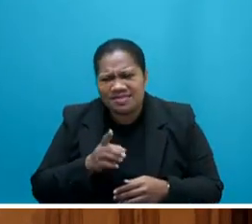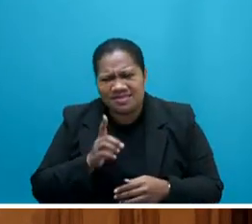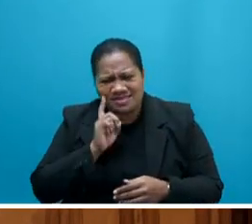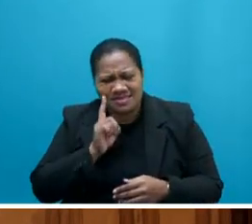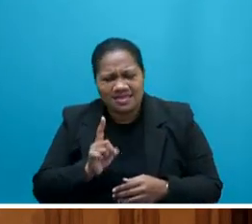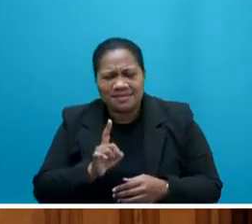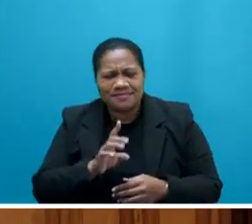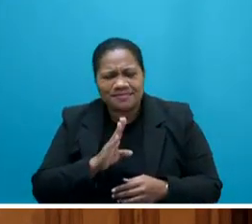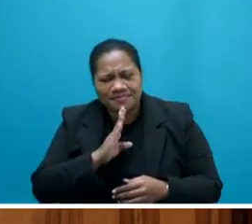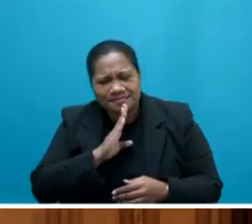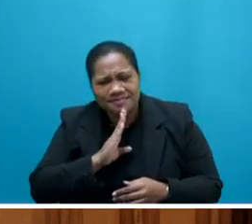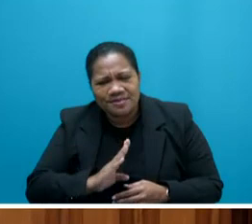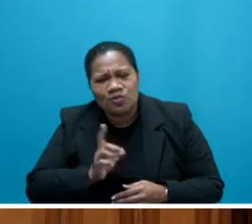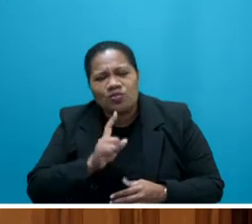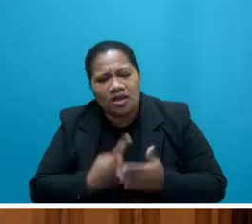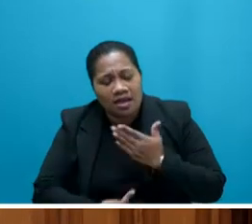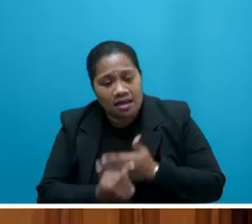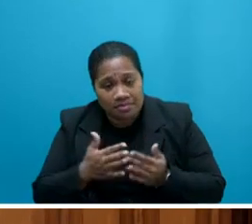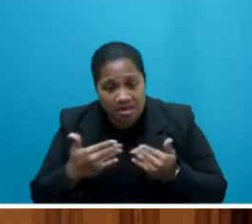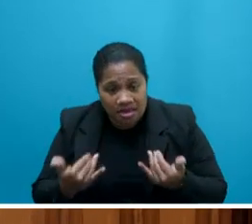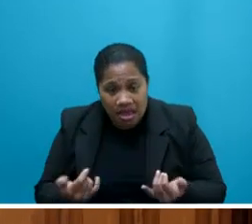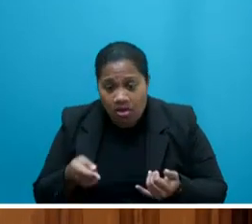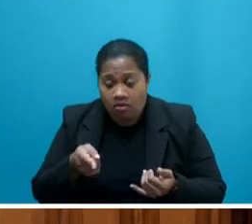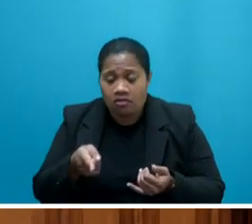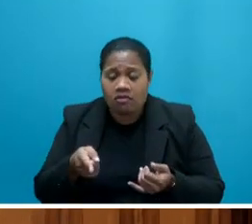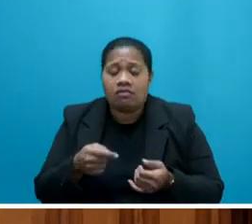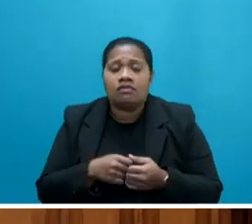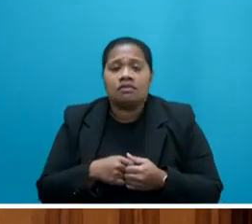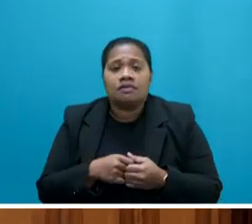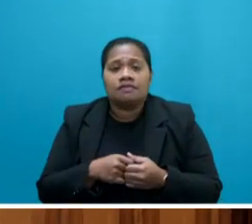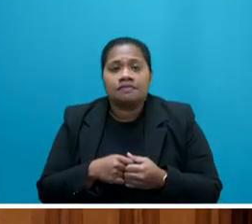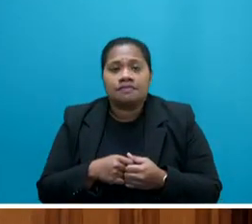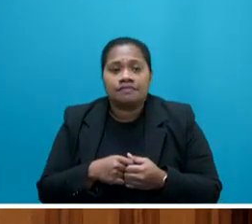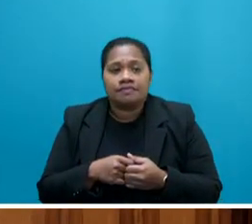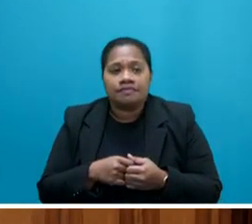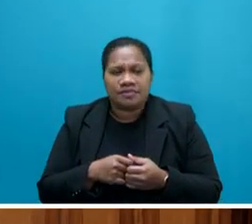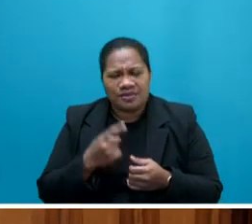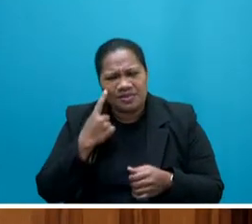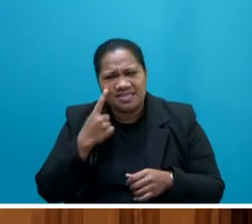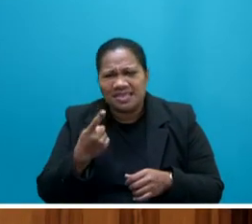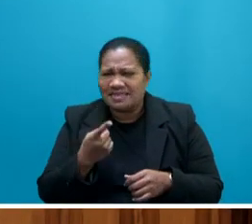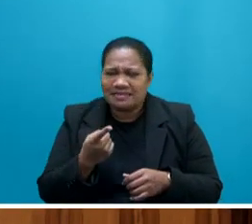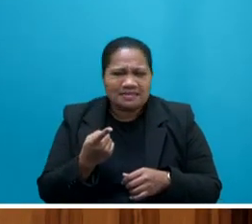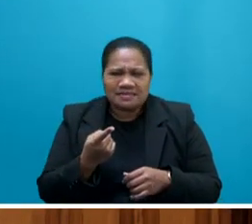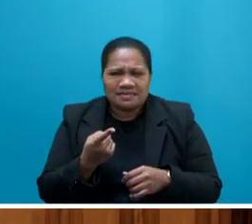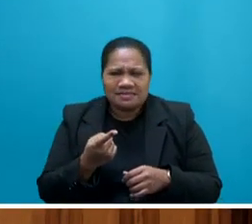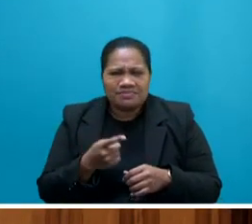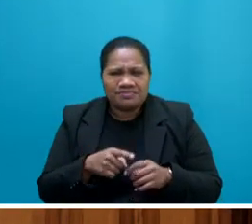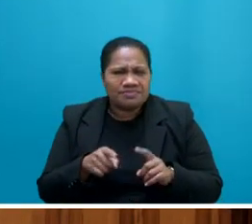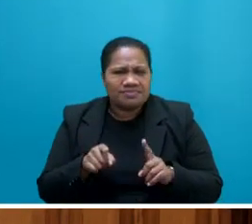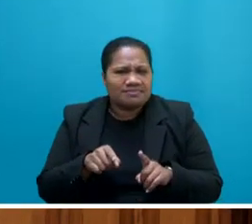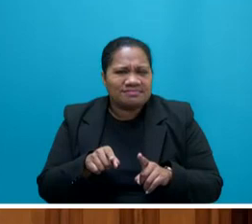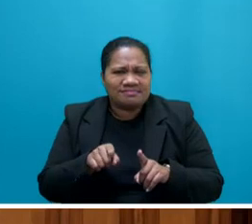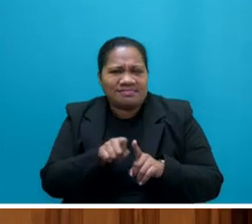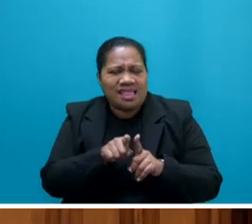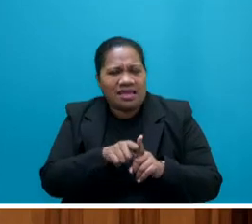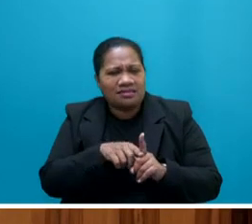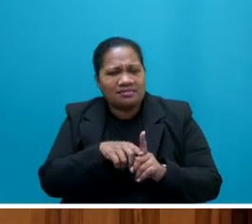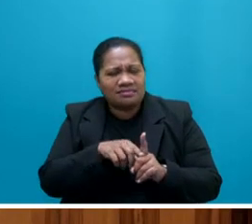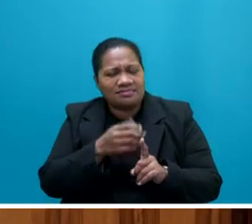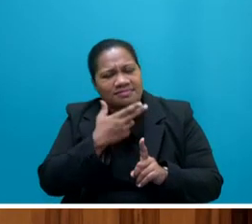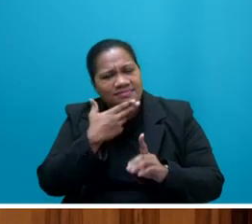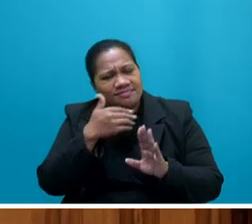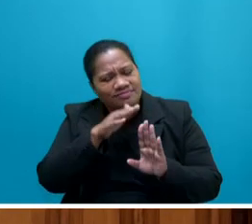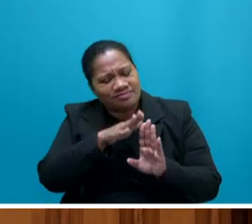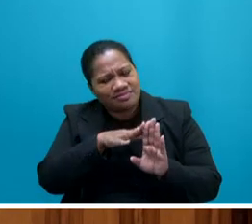lacks basically all these important attributes, which makes a mockery of the parliamentary process and renders